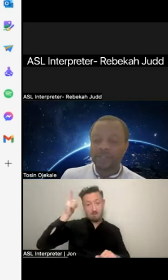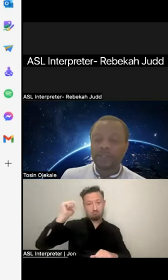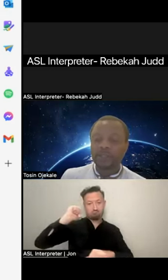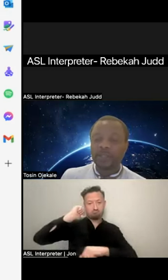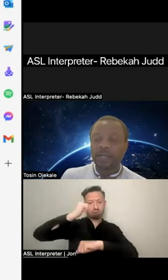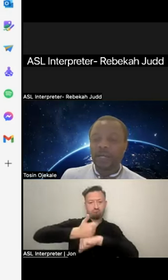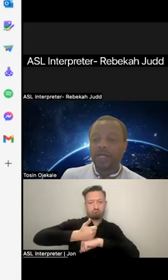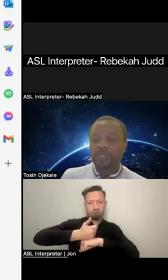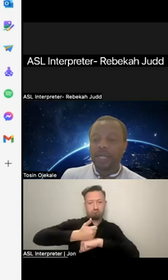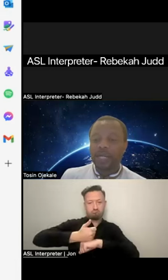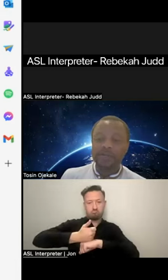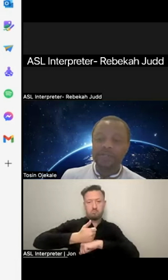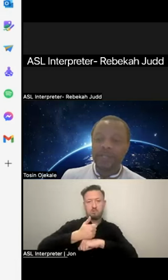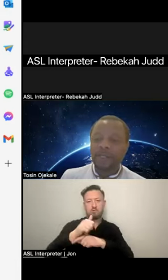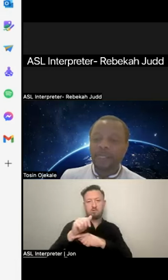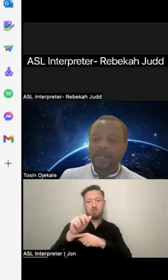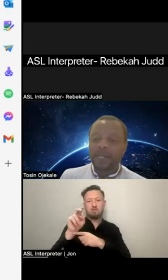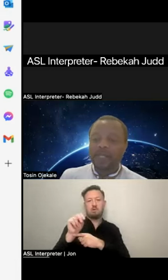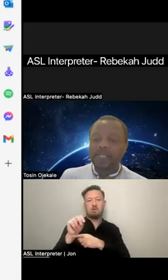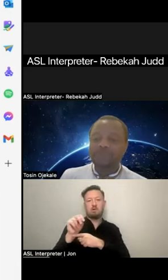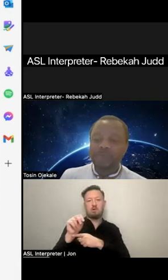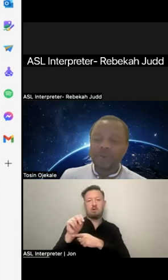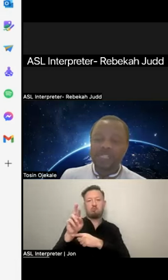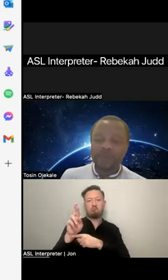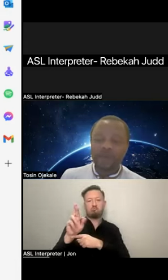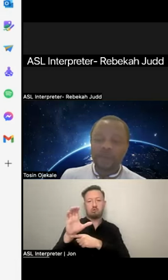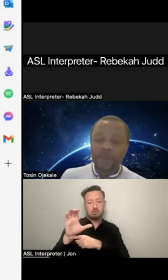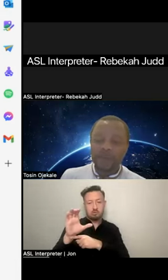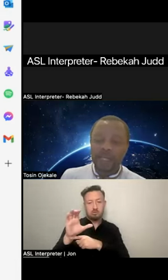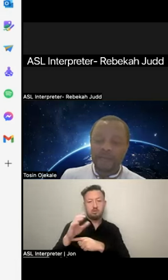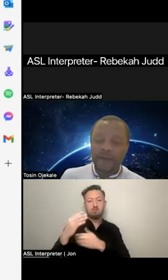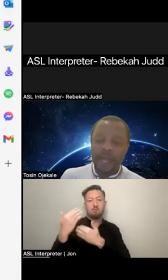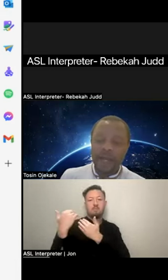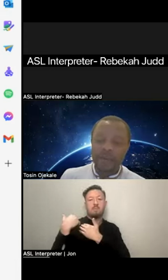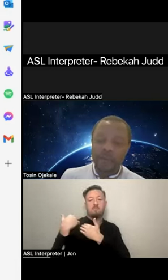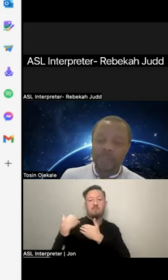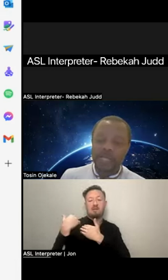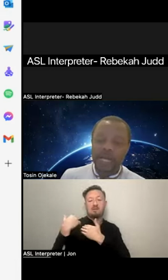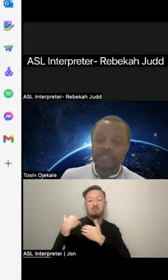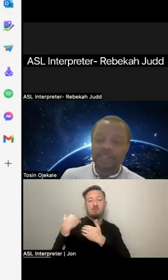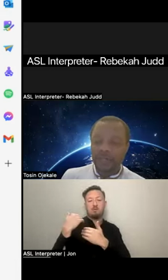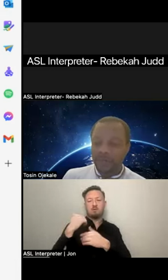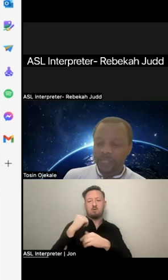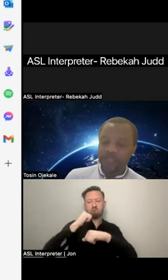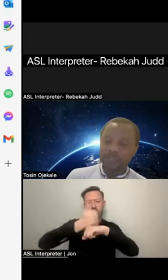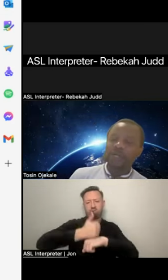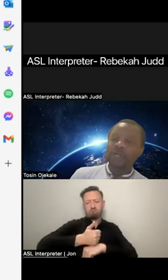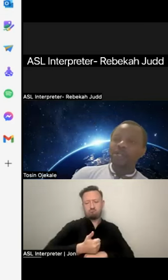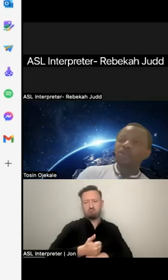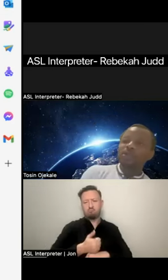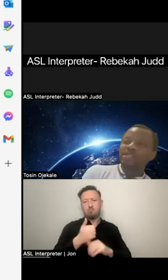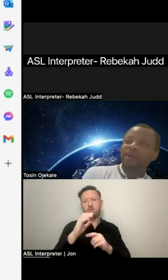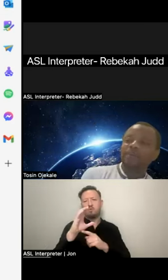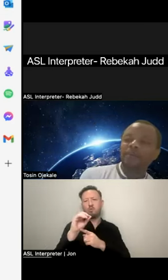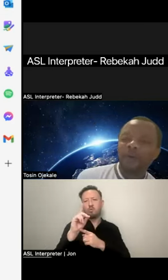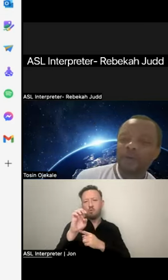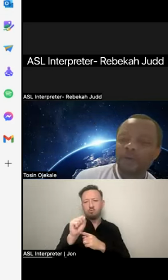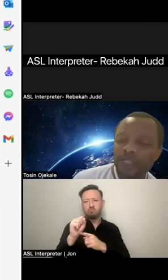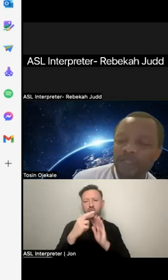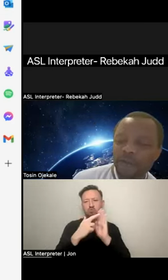organization, the NRC, is responsible for building fire codes and the regulations. So most